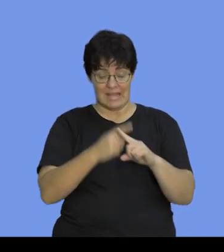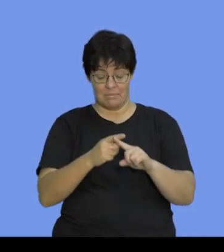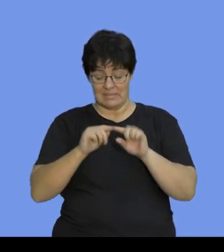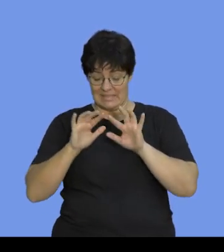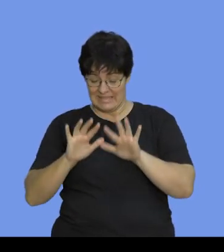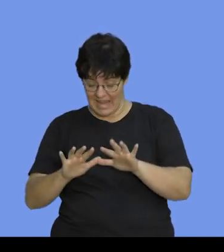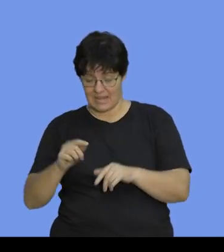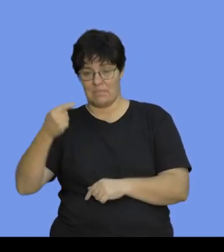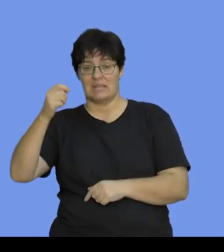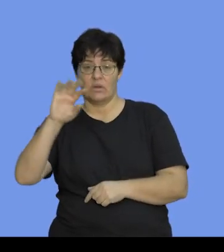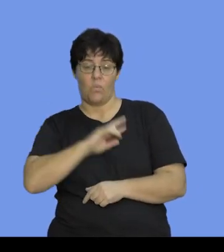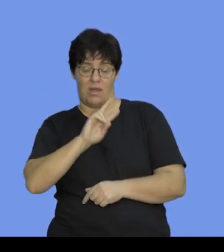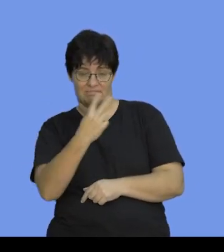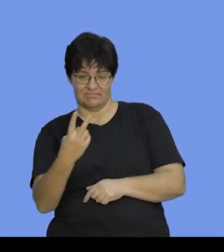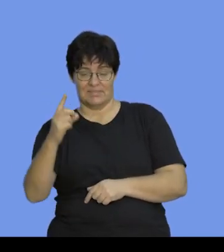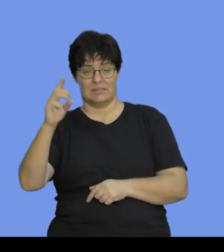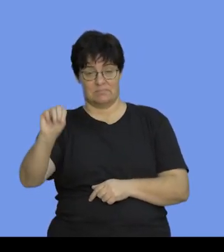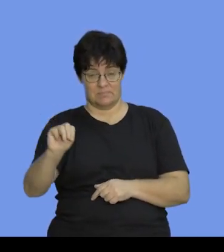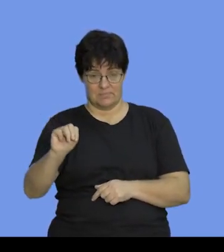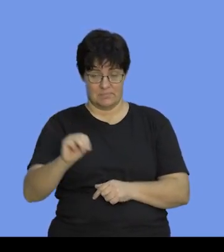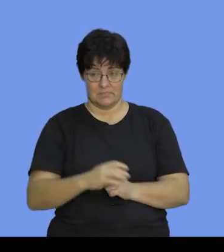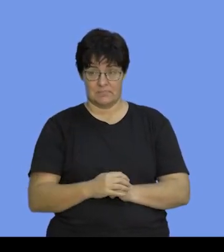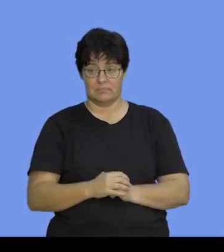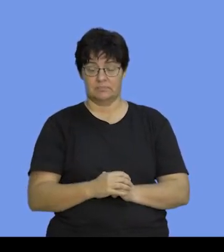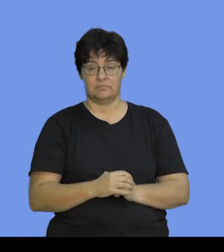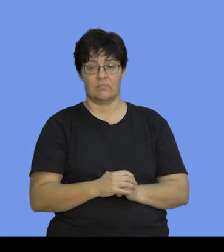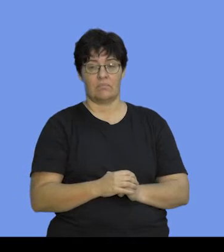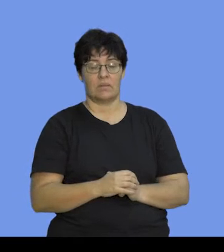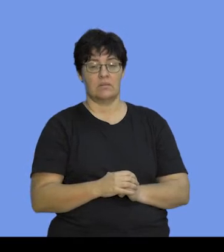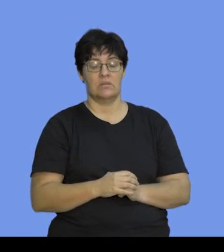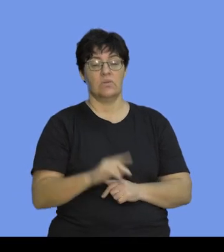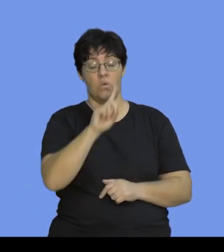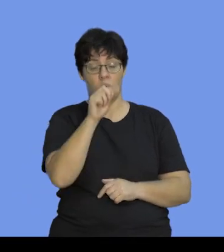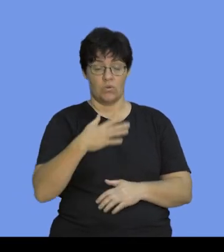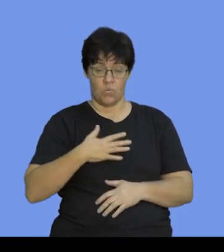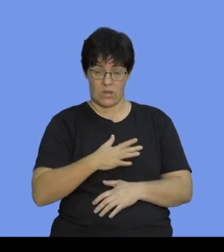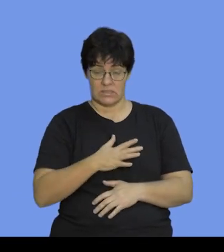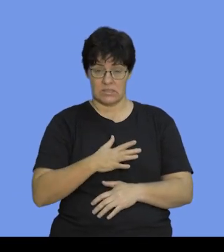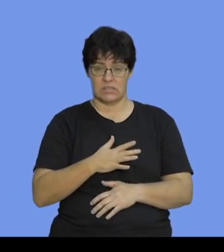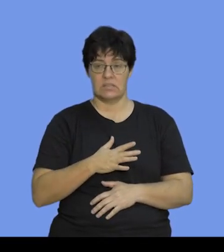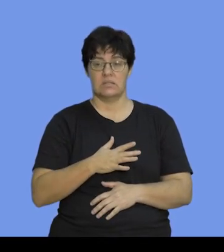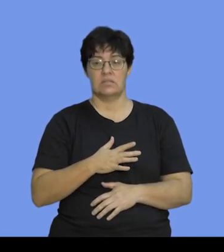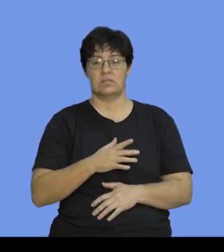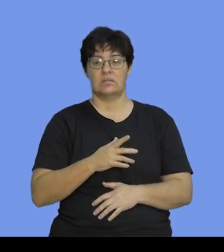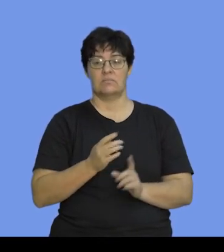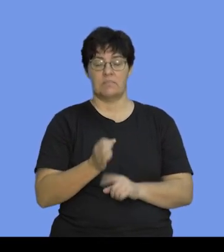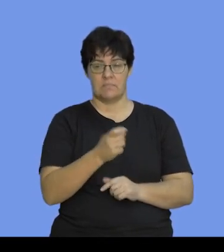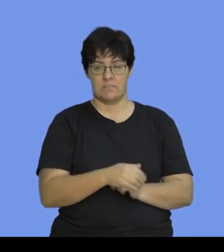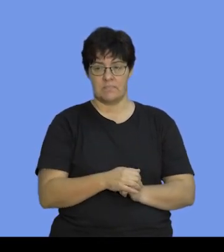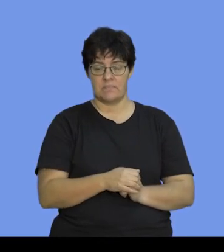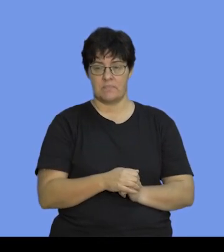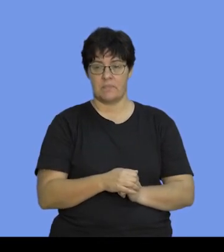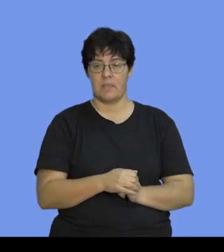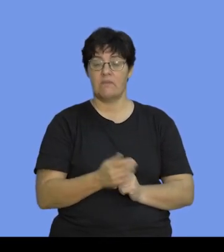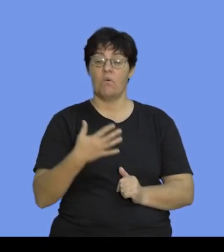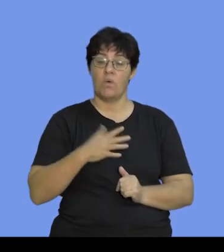3 cubic decimeters, right? So that's the volume. Now, the question wants us to determine the mass, okay? So if